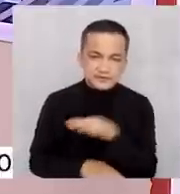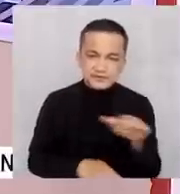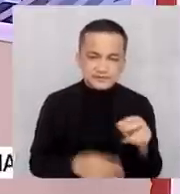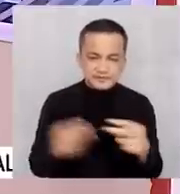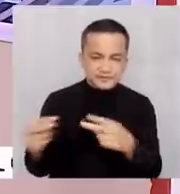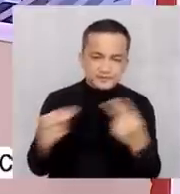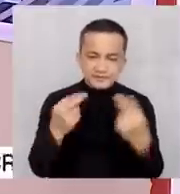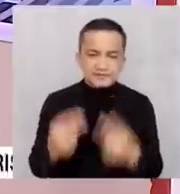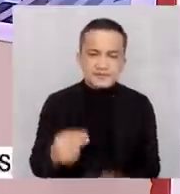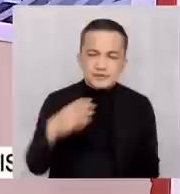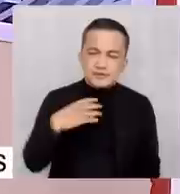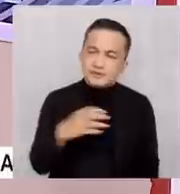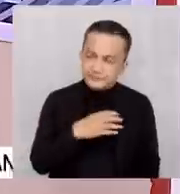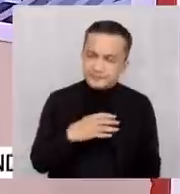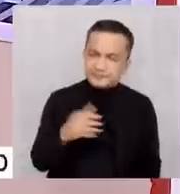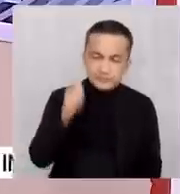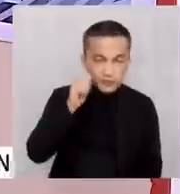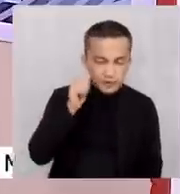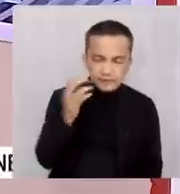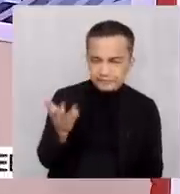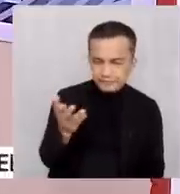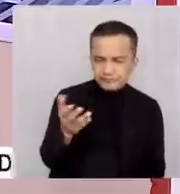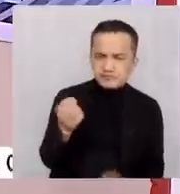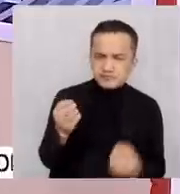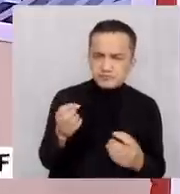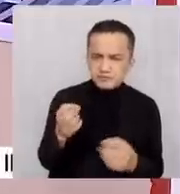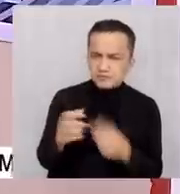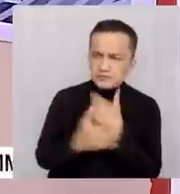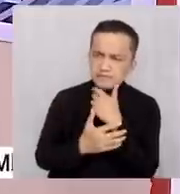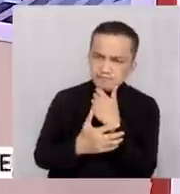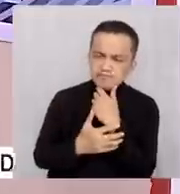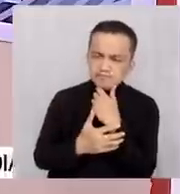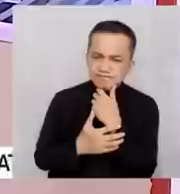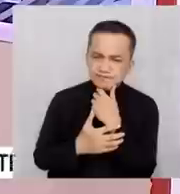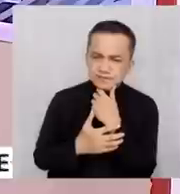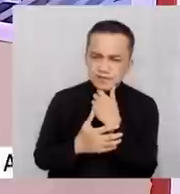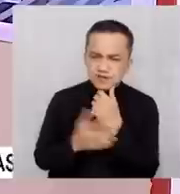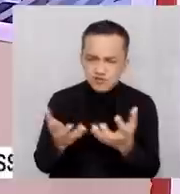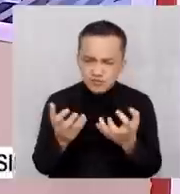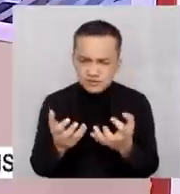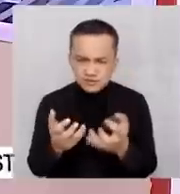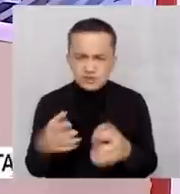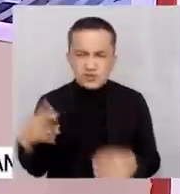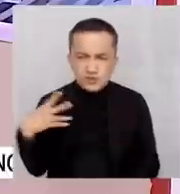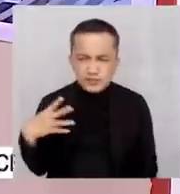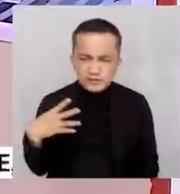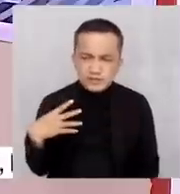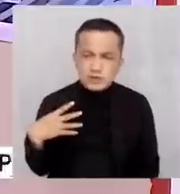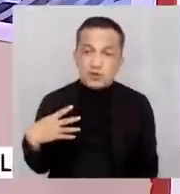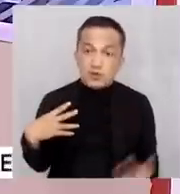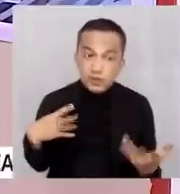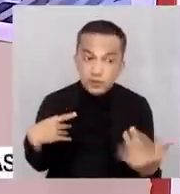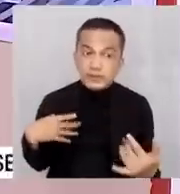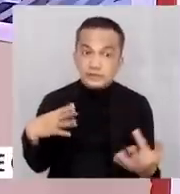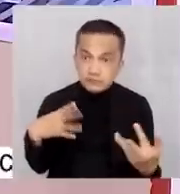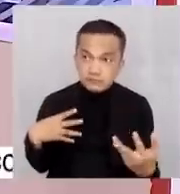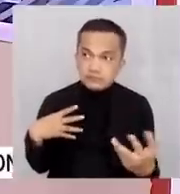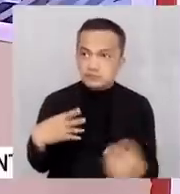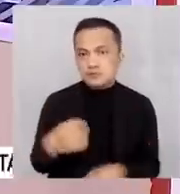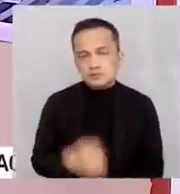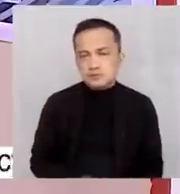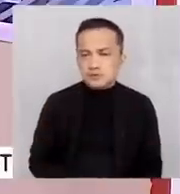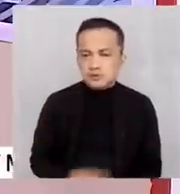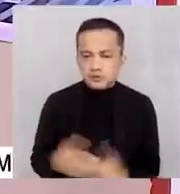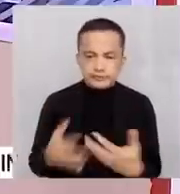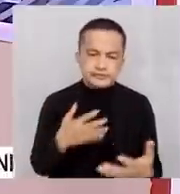viewers. Congresswoman, you know, there were a lot of people who have been eagerly anticipating or eagerly waiting if either of